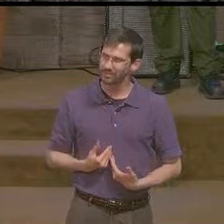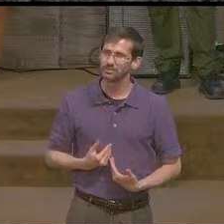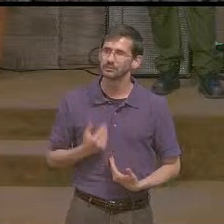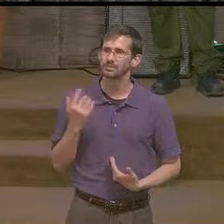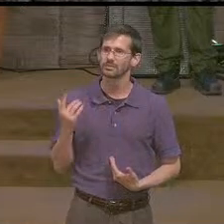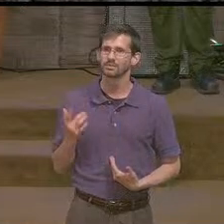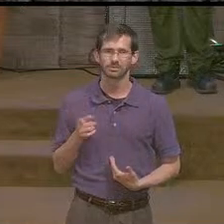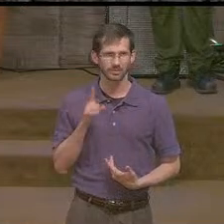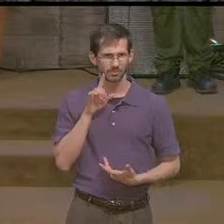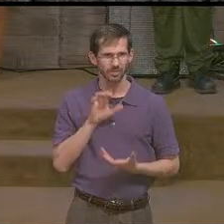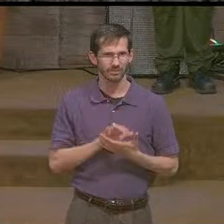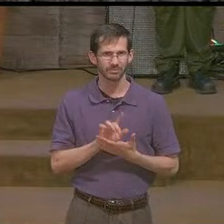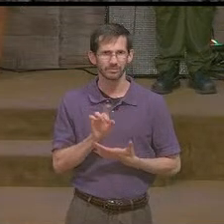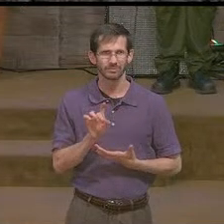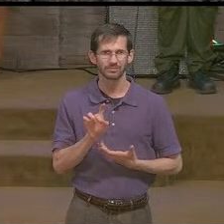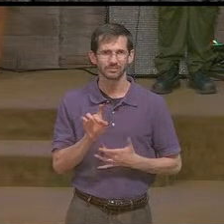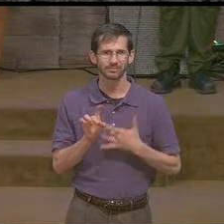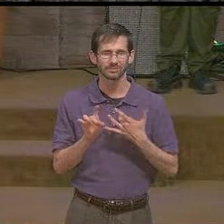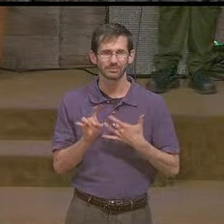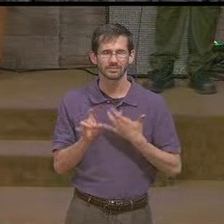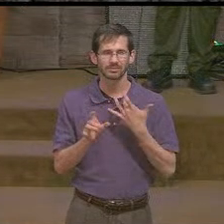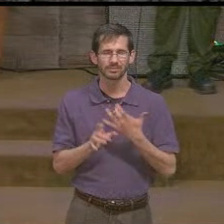I'm still in your hands. You believe that? This is my